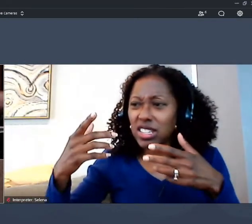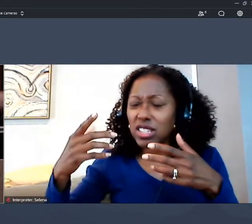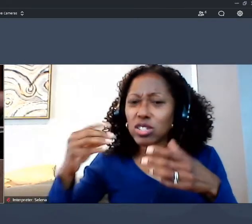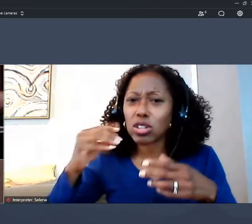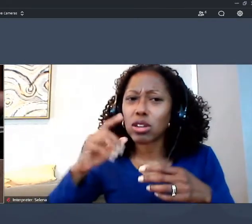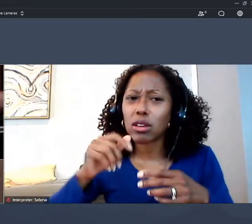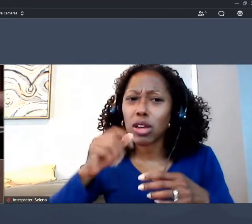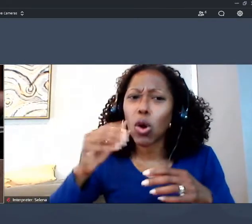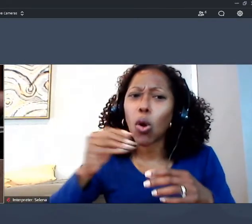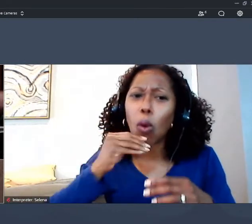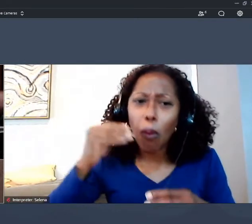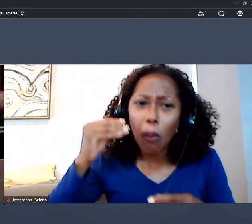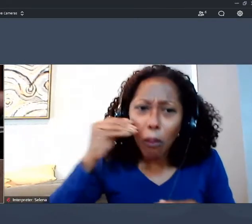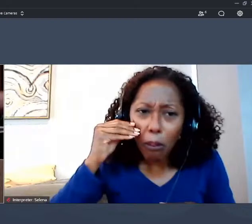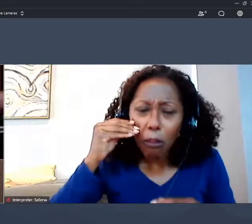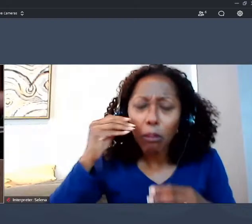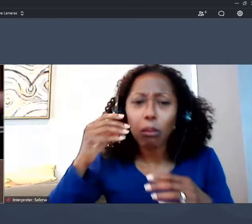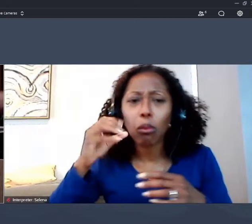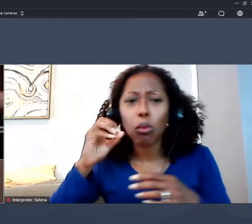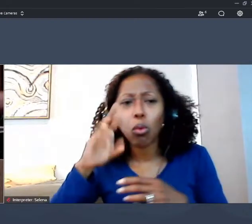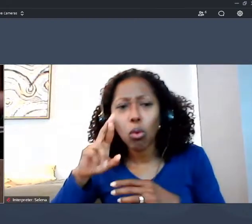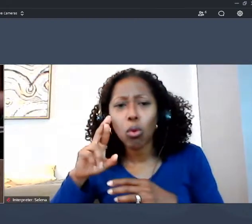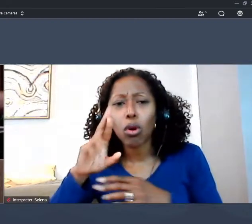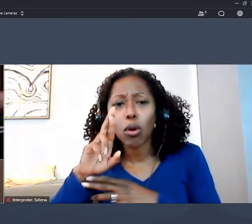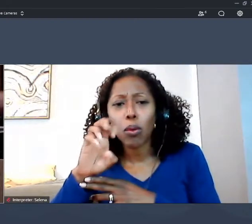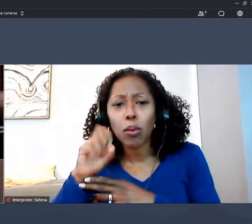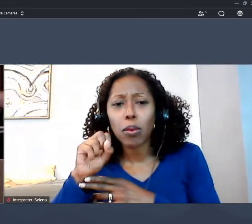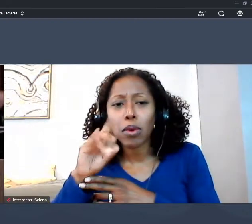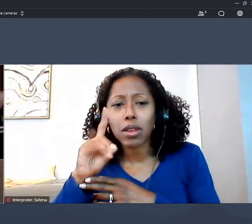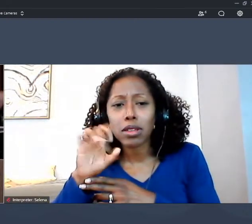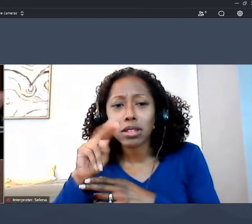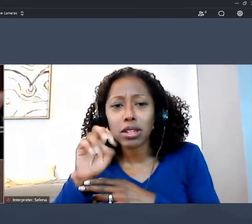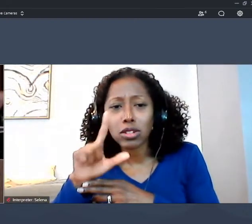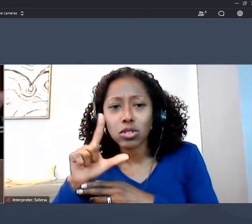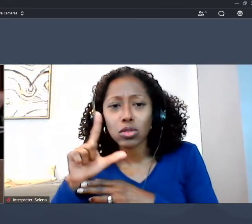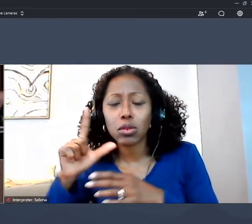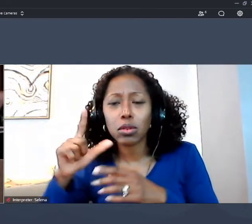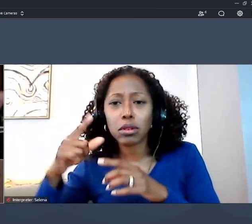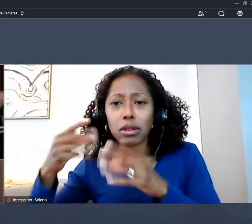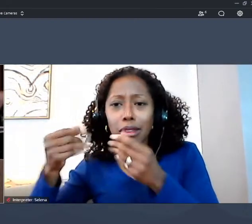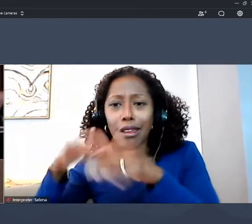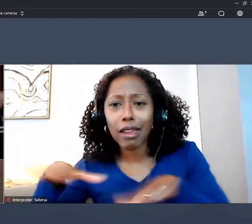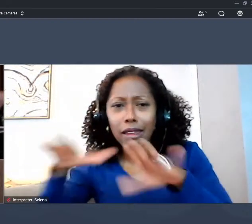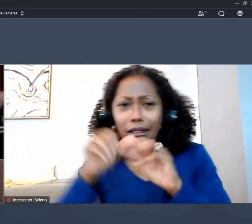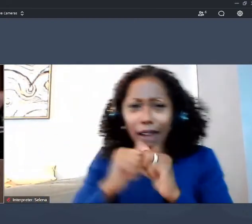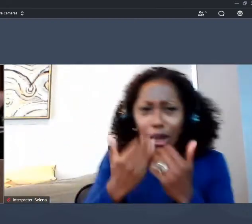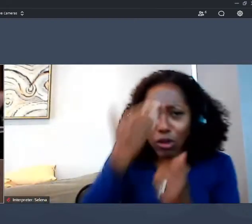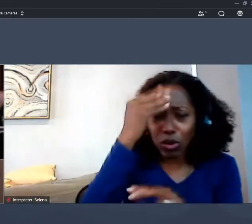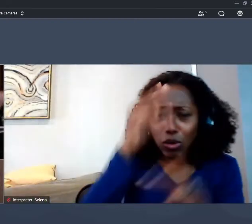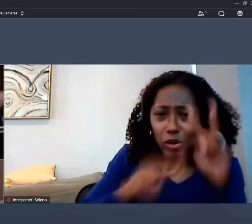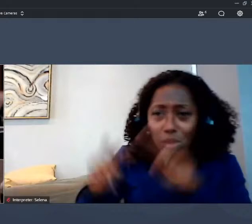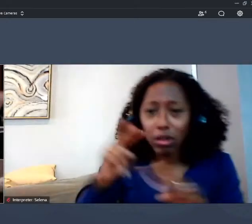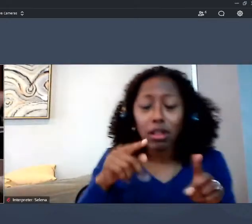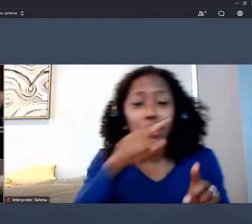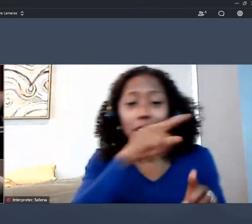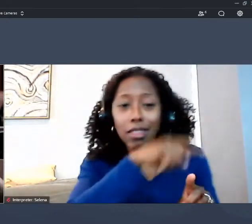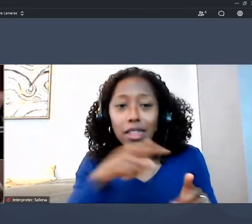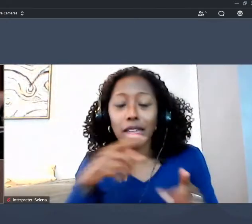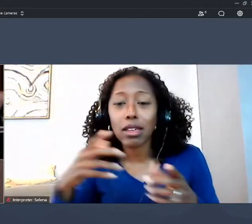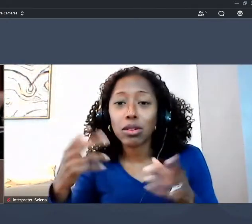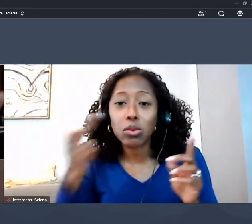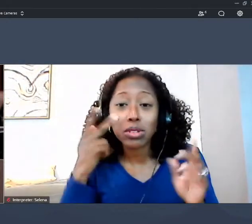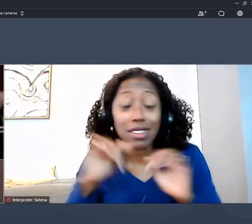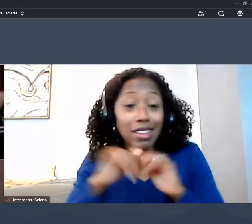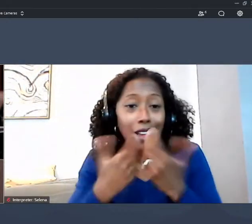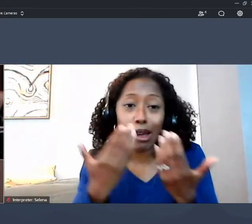Wade's point, they will enforce it and recoup the cost. Doing so, you know, we're going to have to lean on we're going to have to see how this